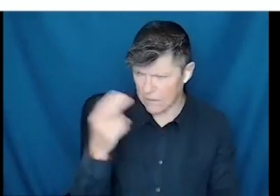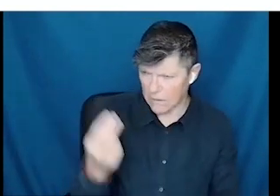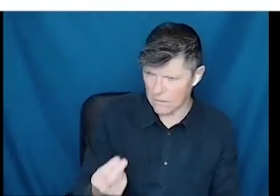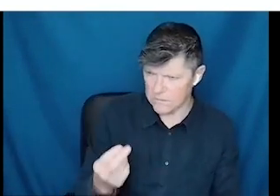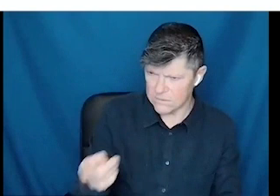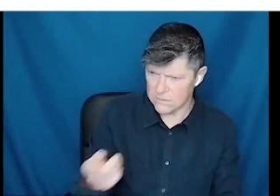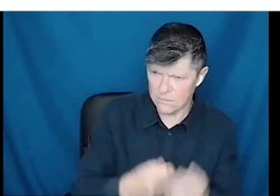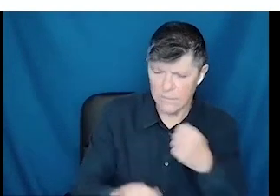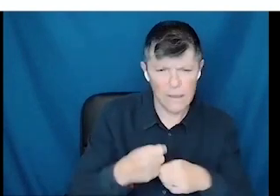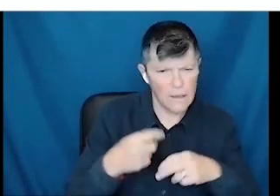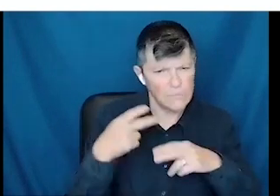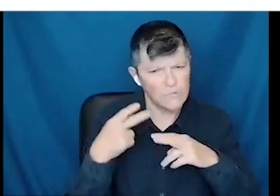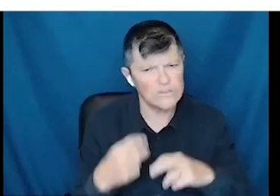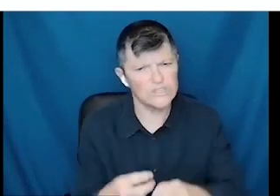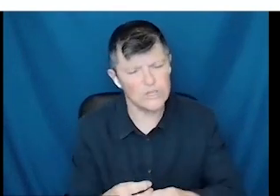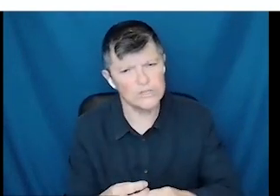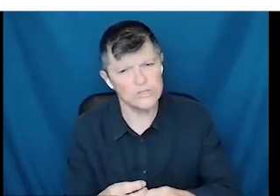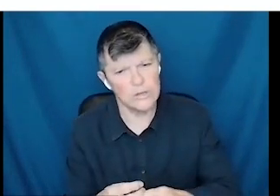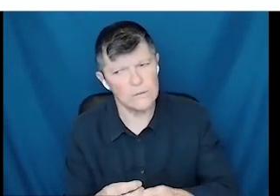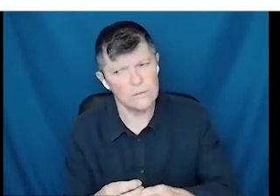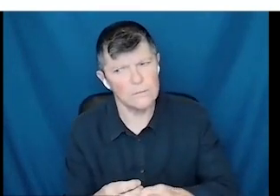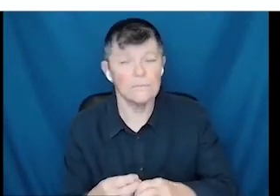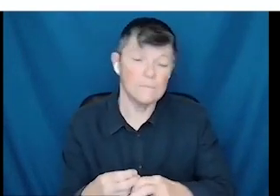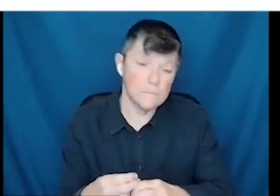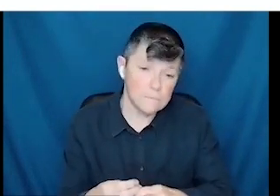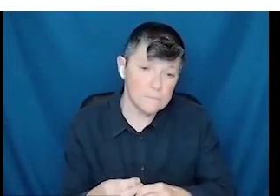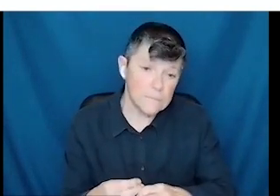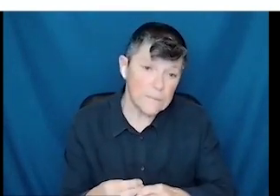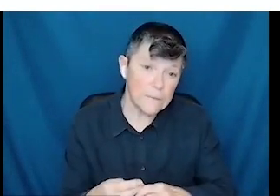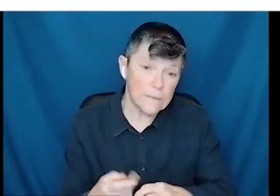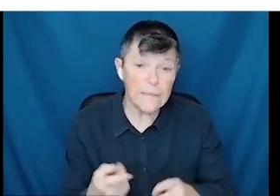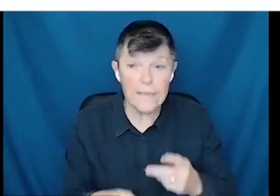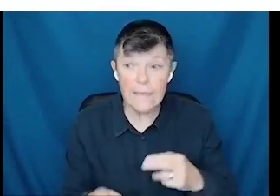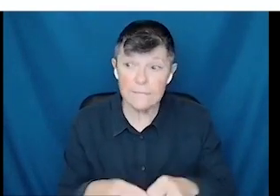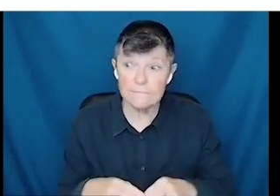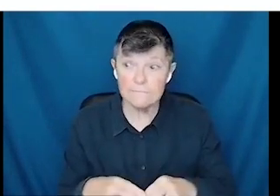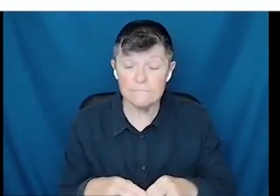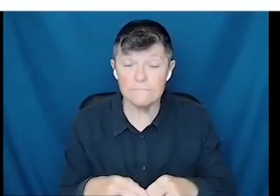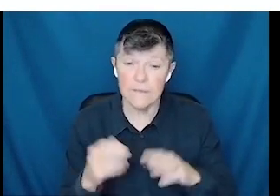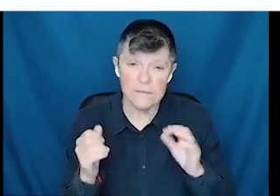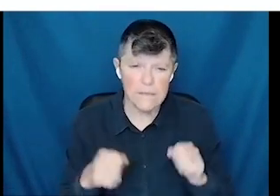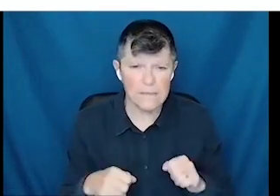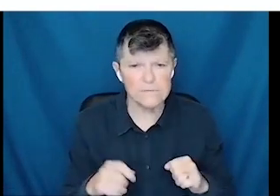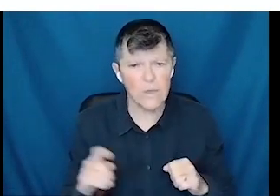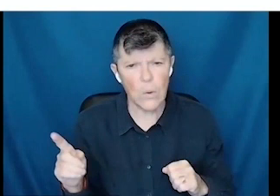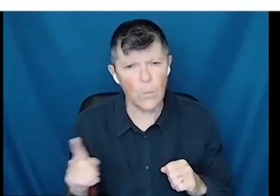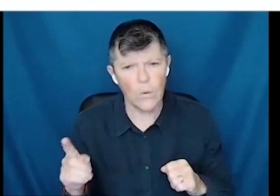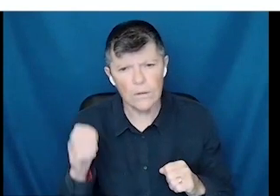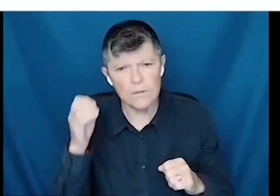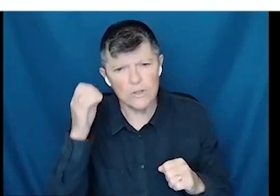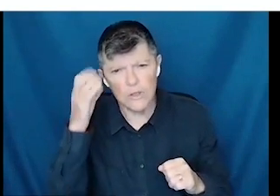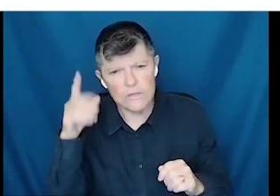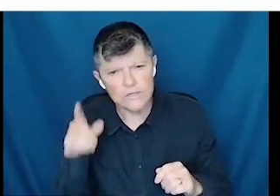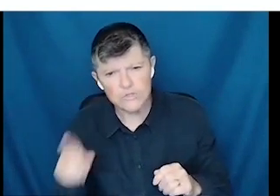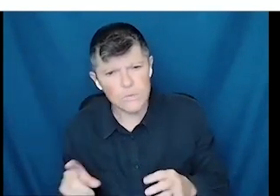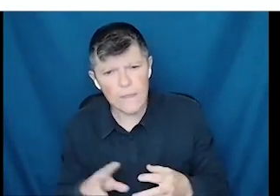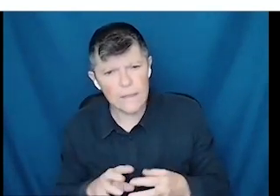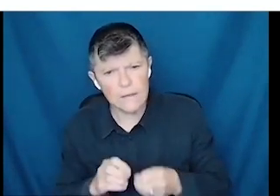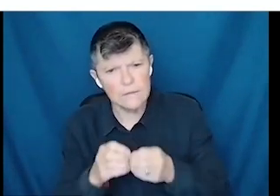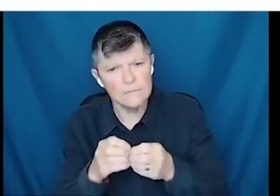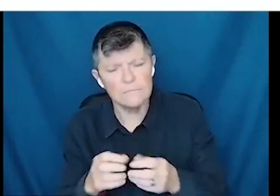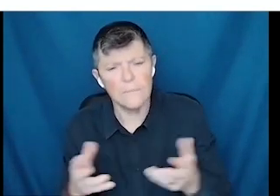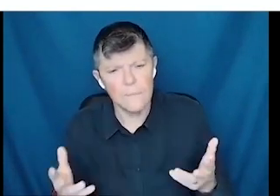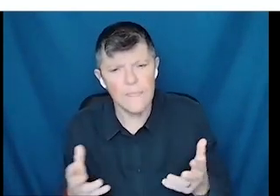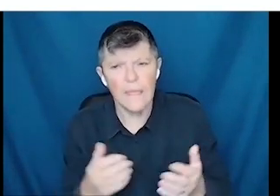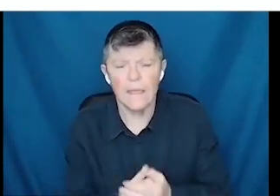researcher? And if so, what kind of knowledge do they produce? And I think kind of some of